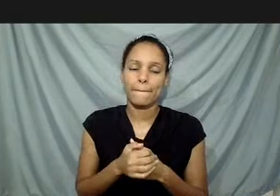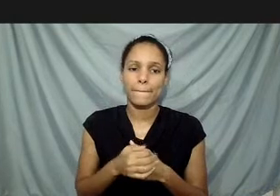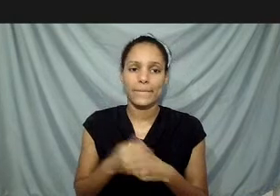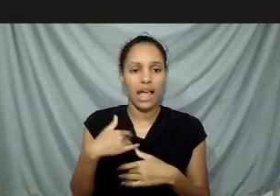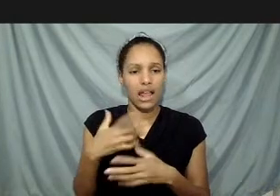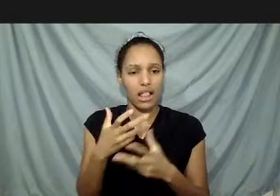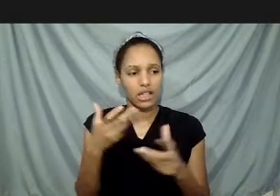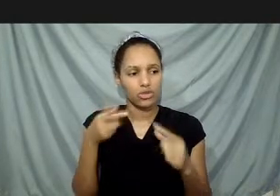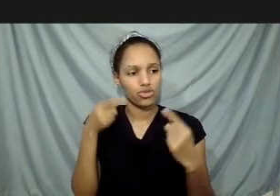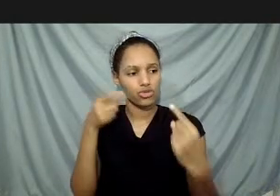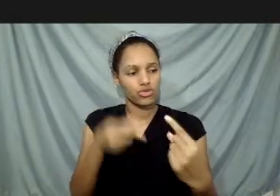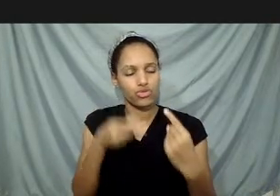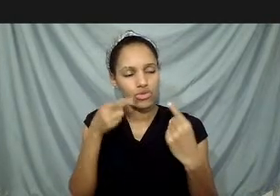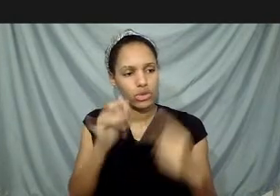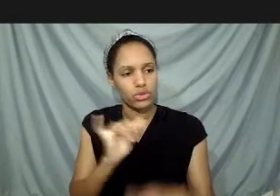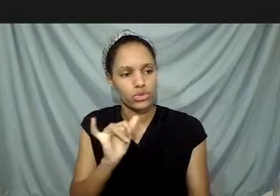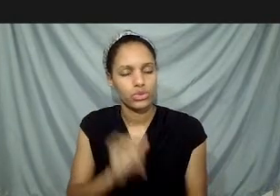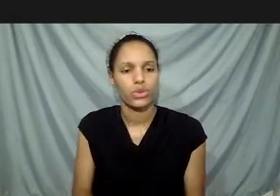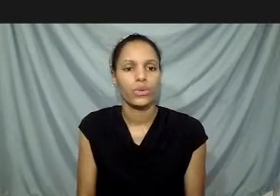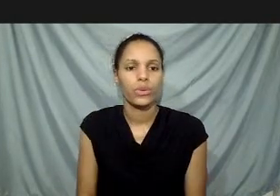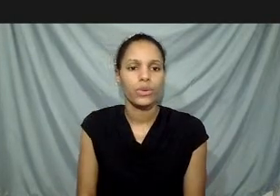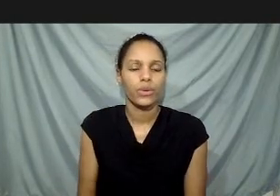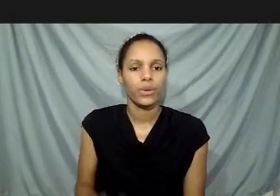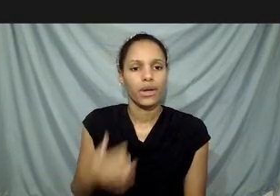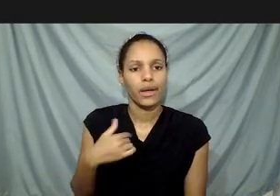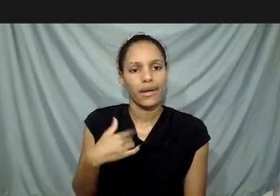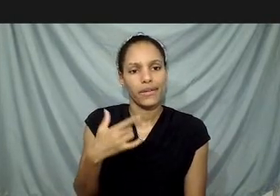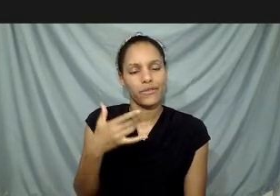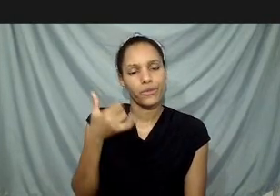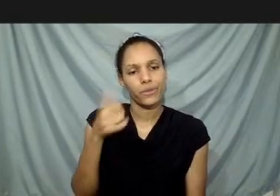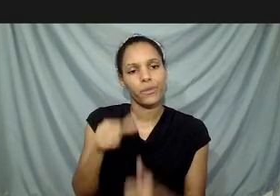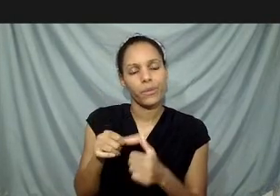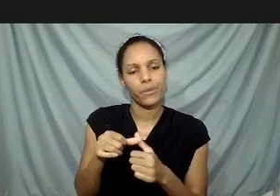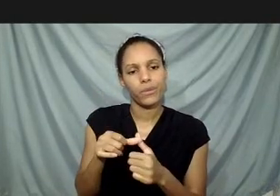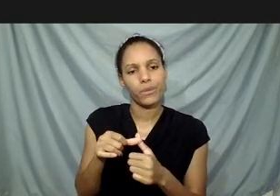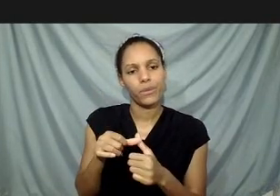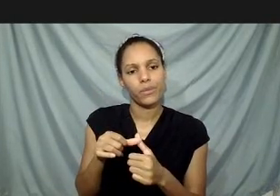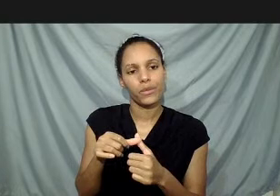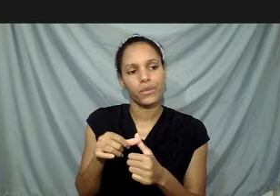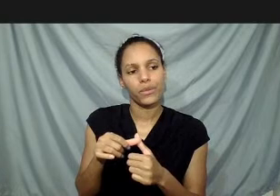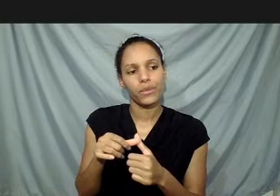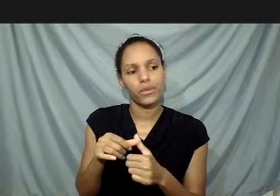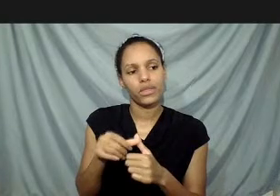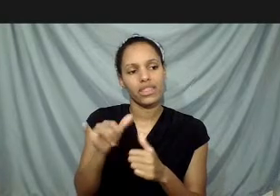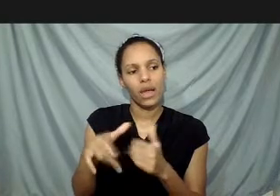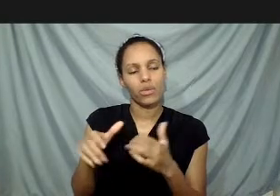too, and I remember my struggles was directly related to how I